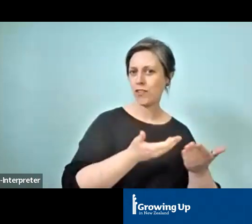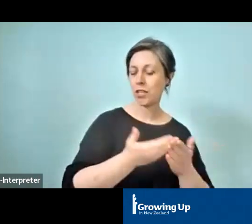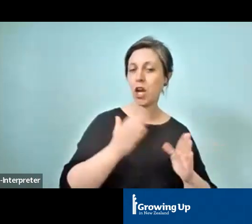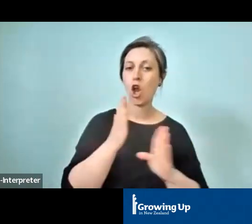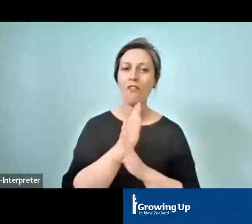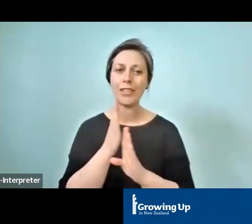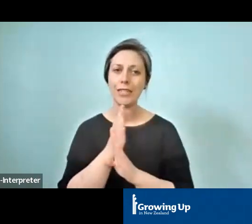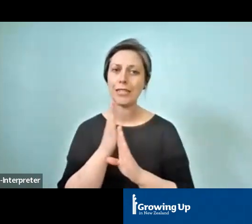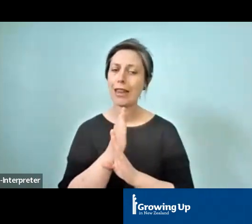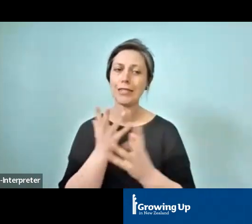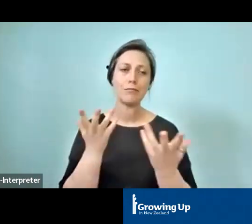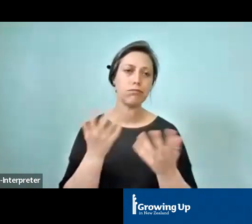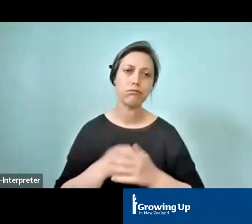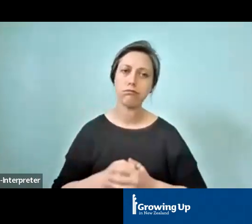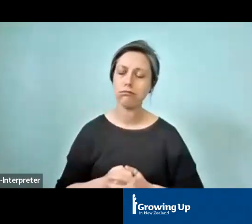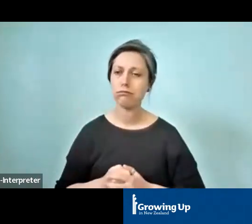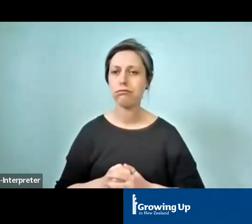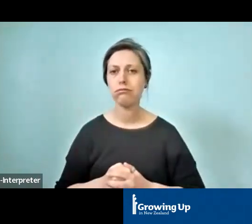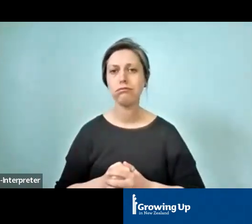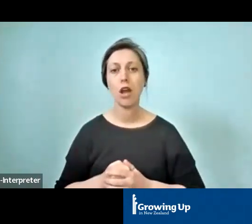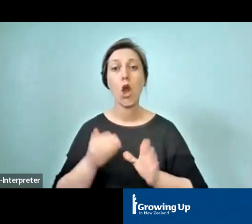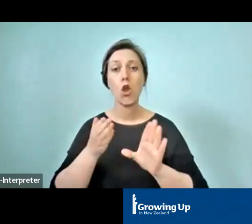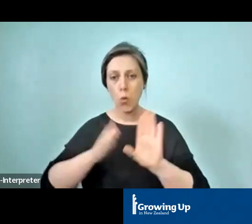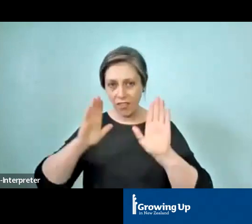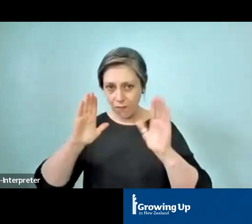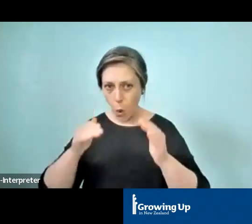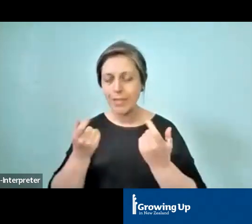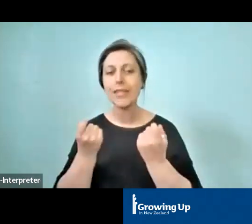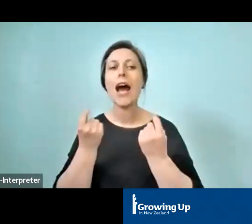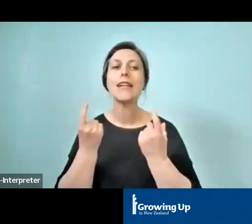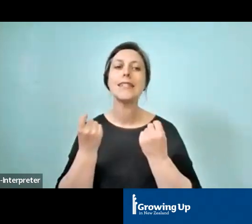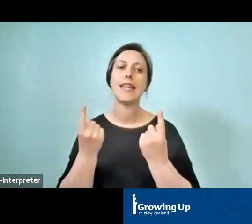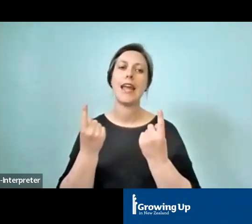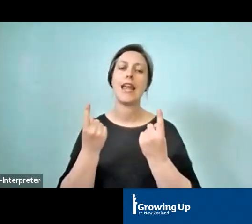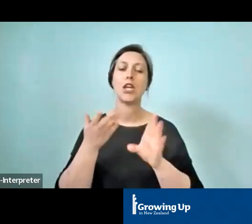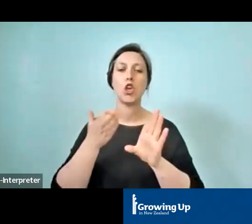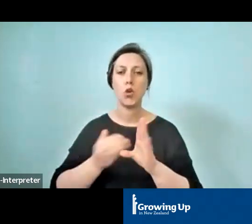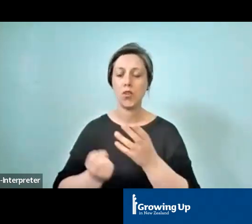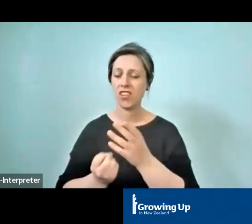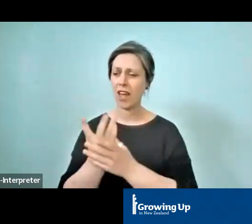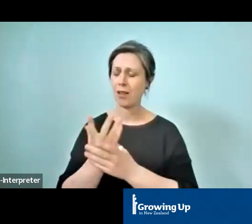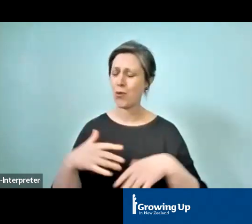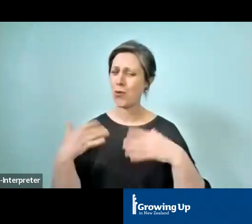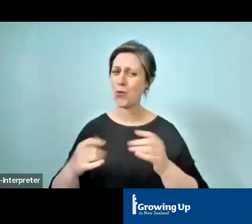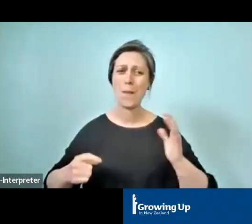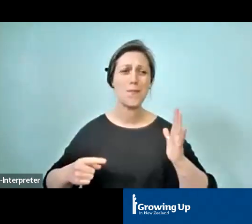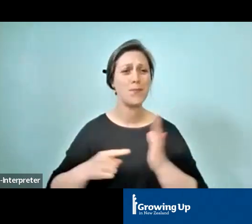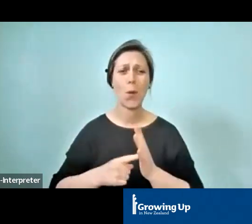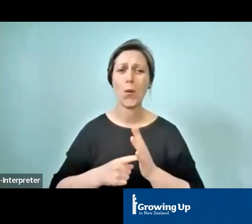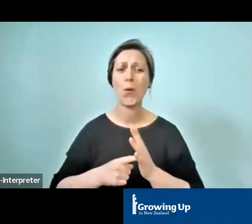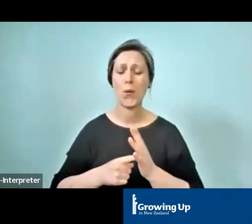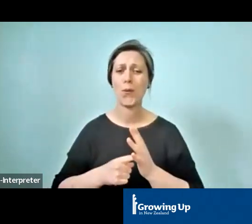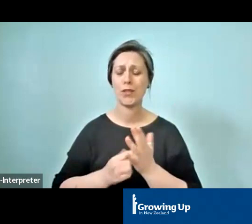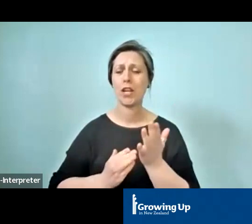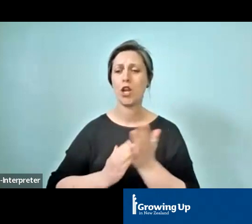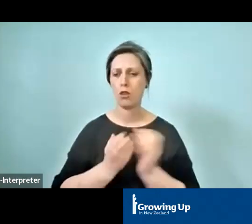Confidentiality, being, again, youth-focused and understanding youth development is critically important in the provision of